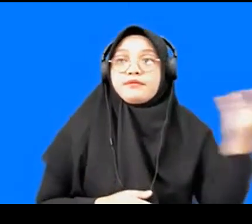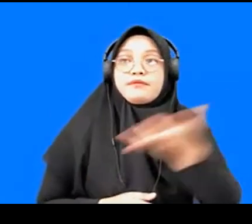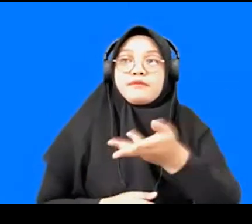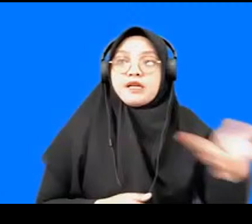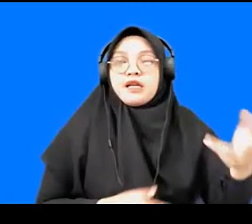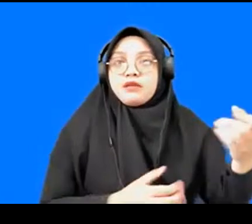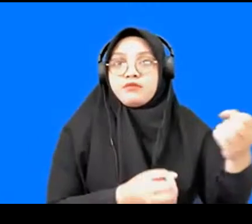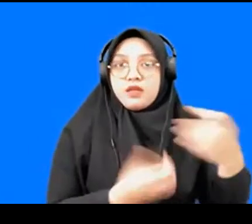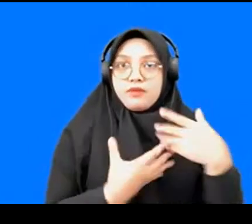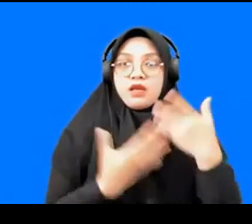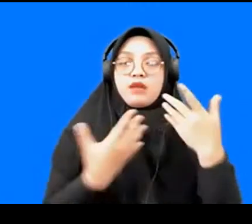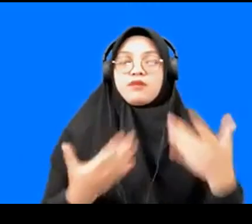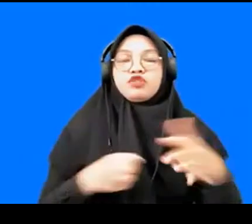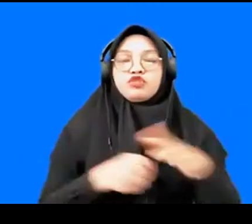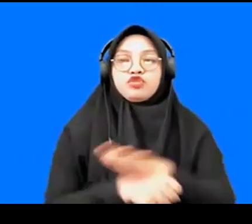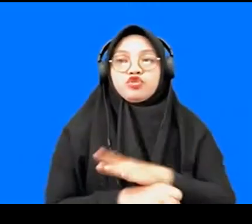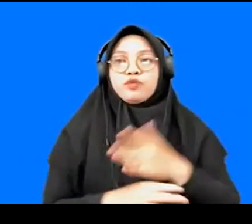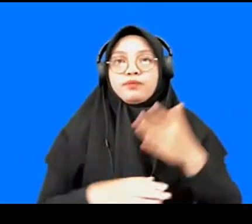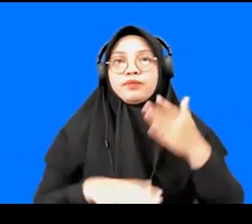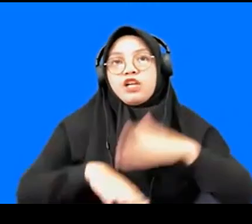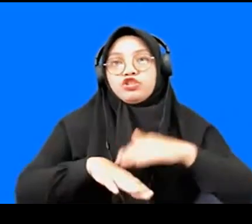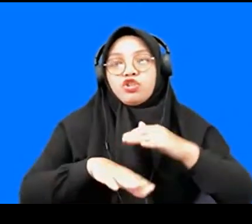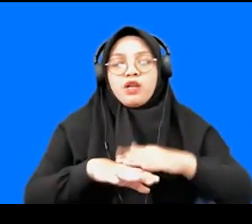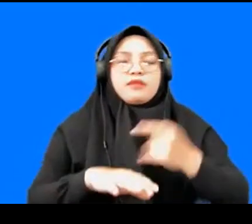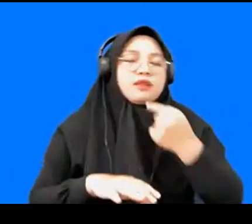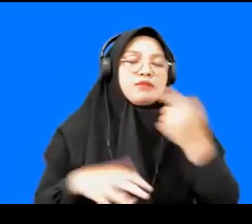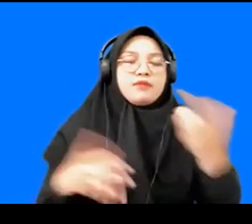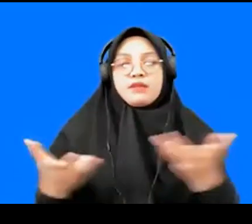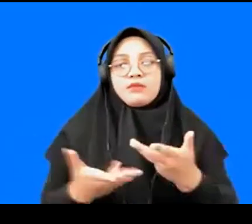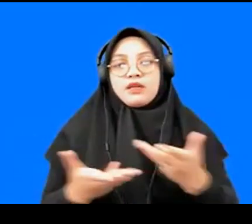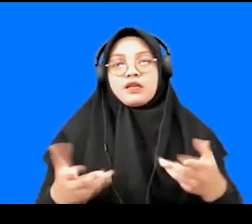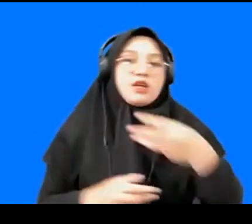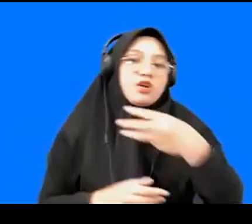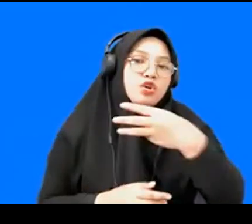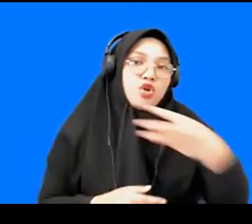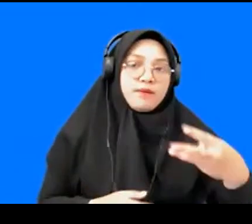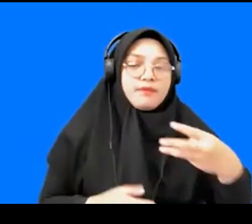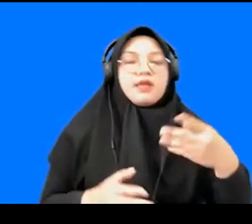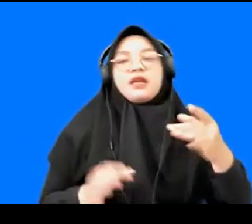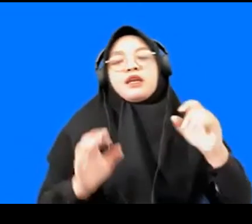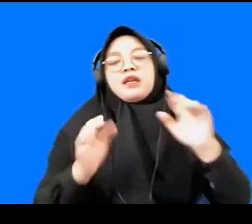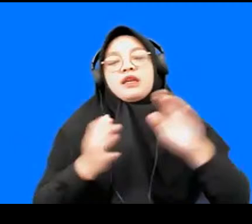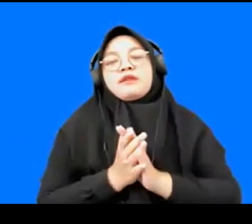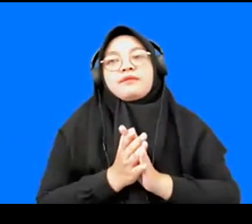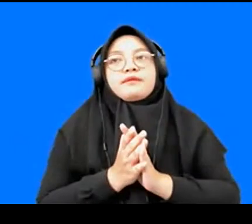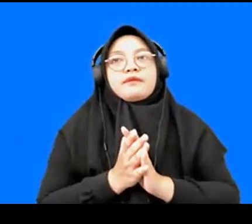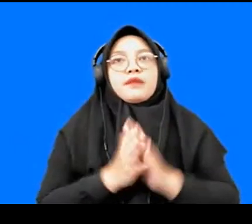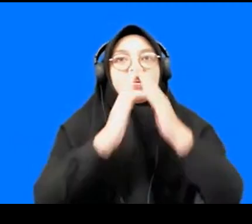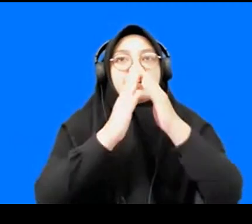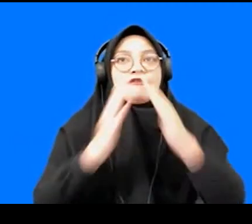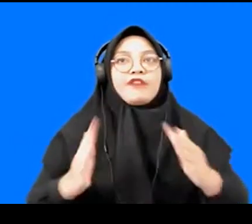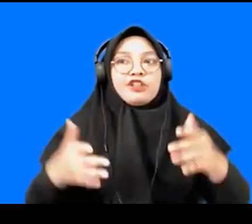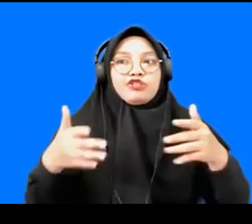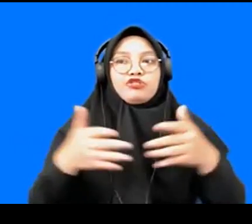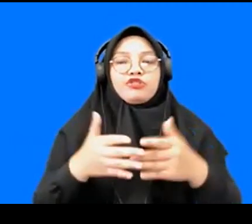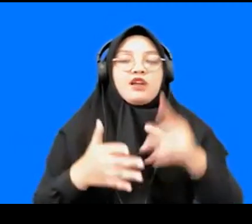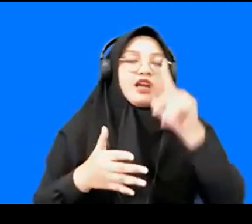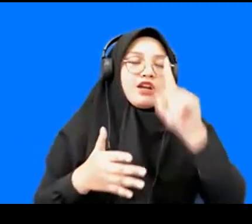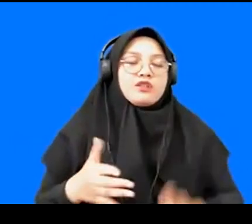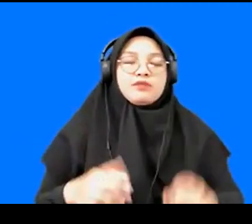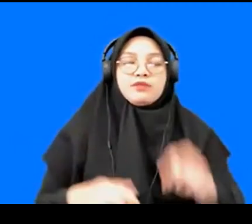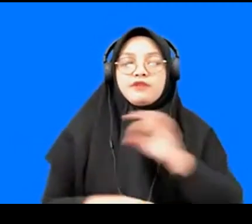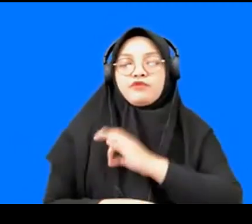how economies and infrastructure development should function, should play out in Asian countries.